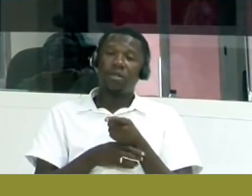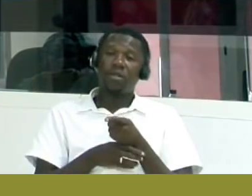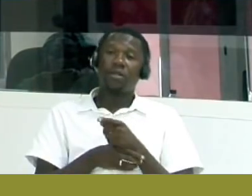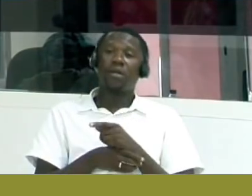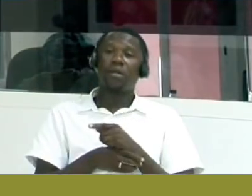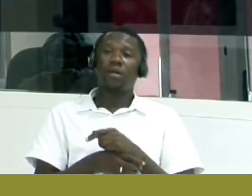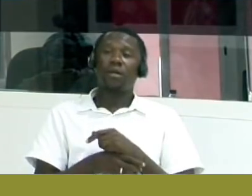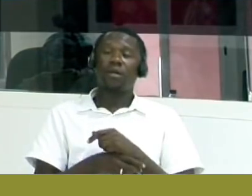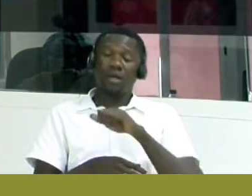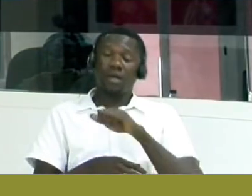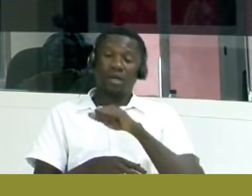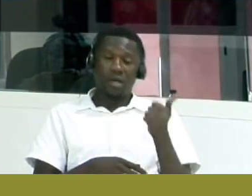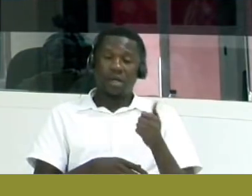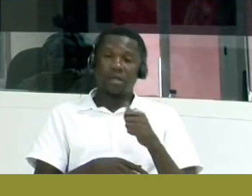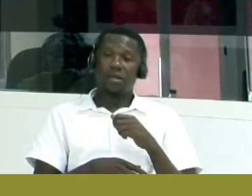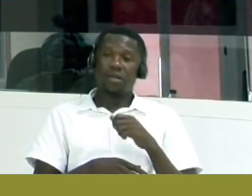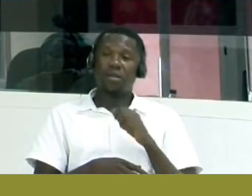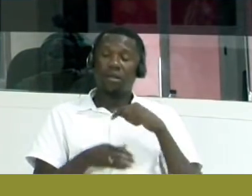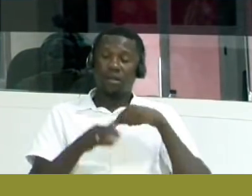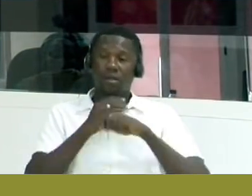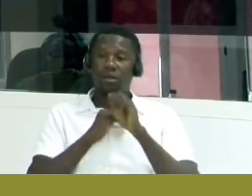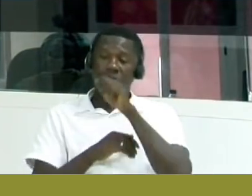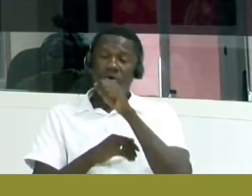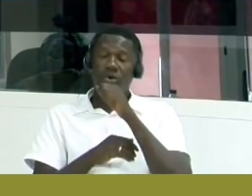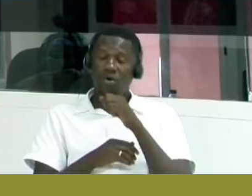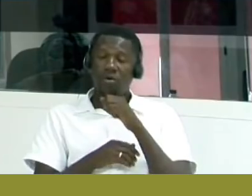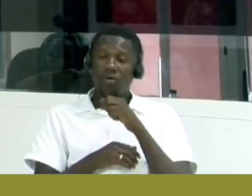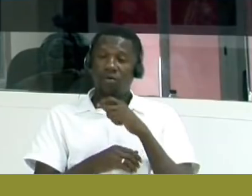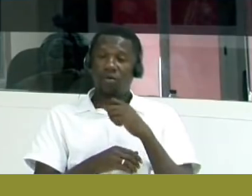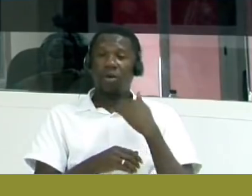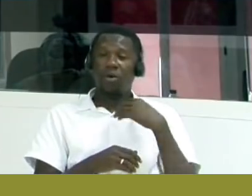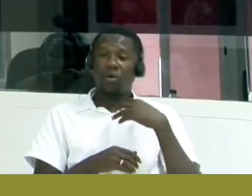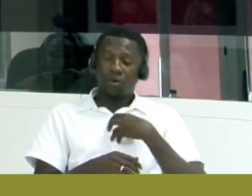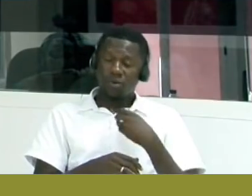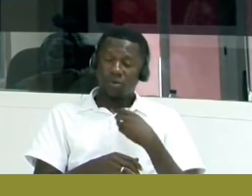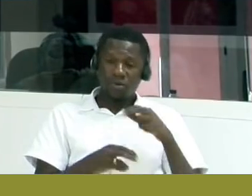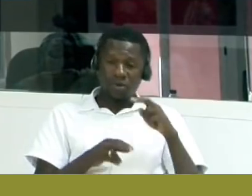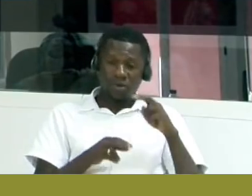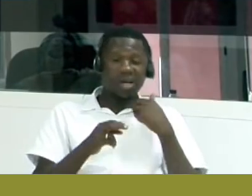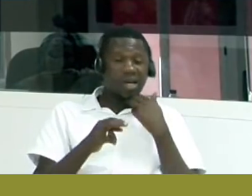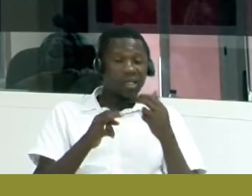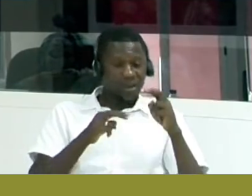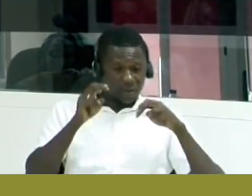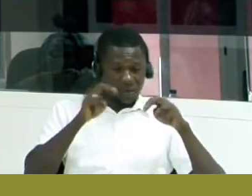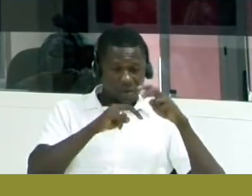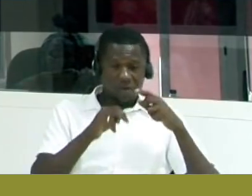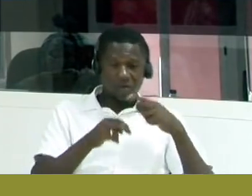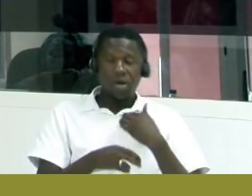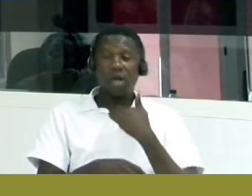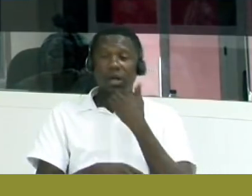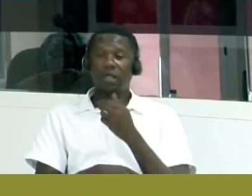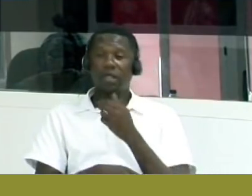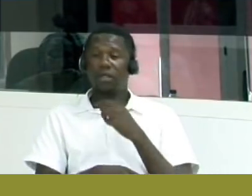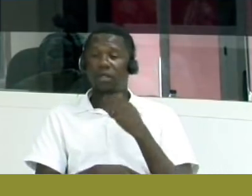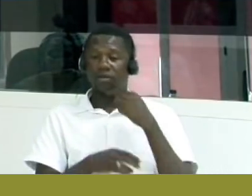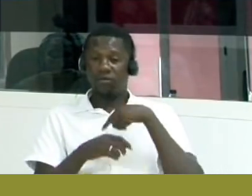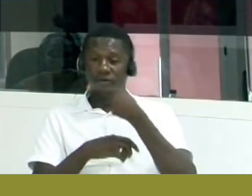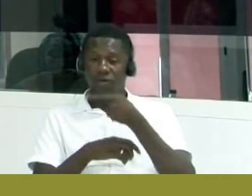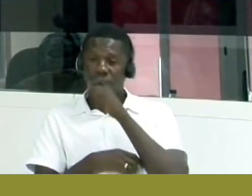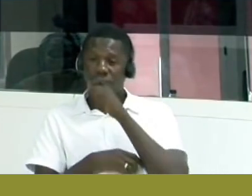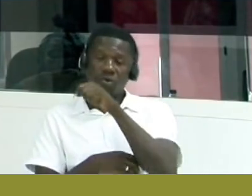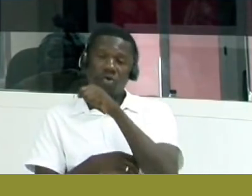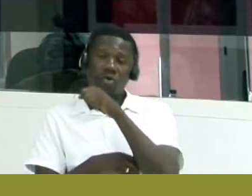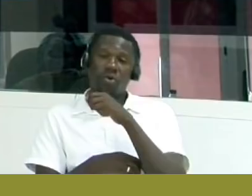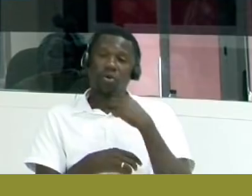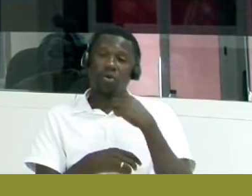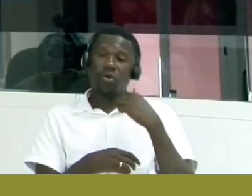And in your quest to go to the bottom of this, you ask information from your staff and they refuse to